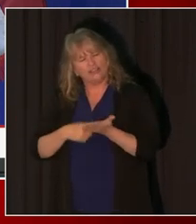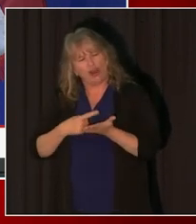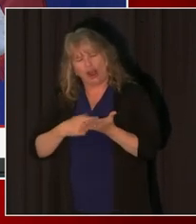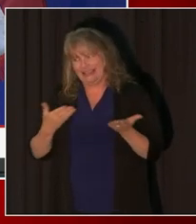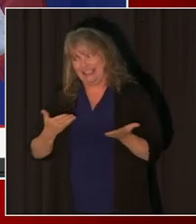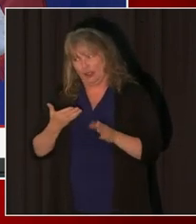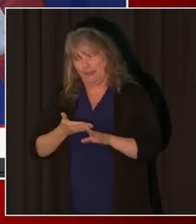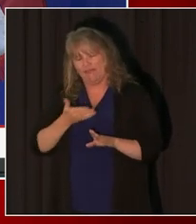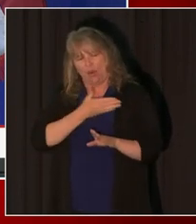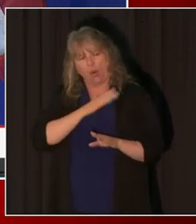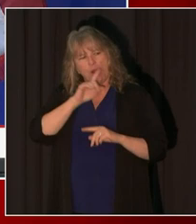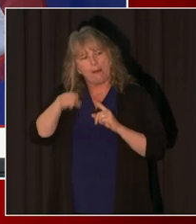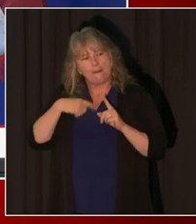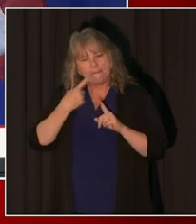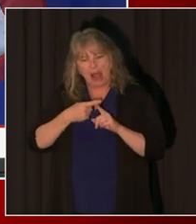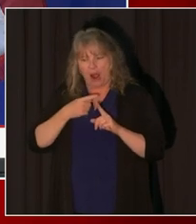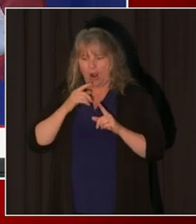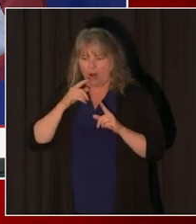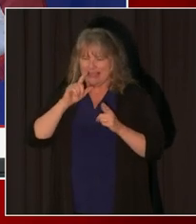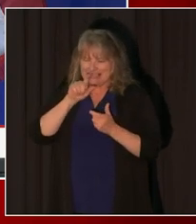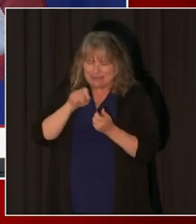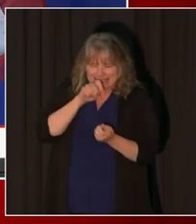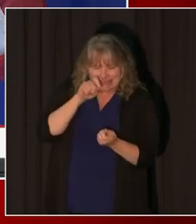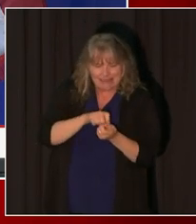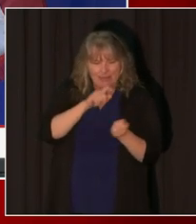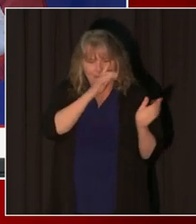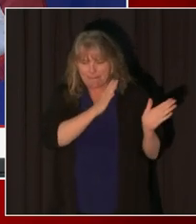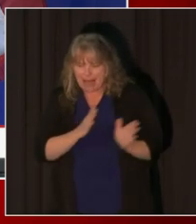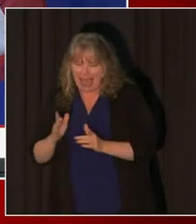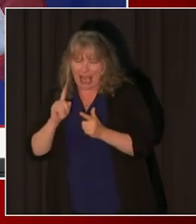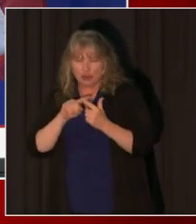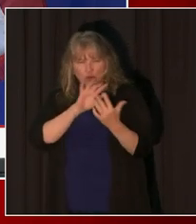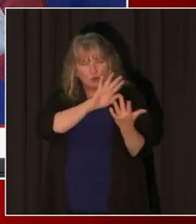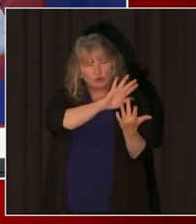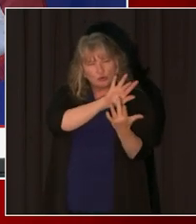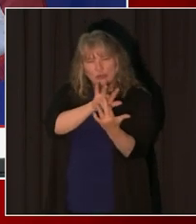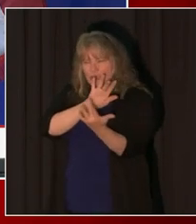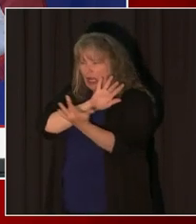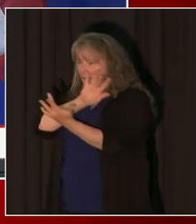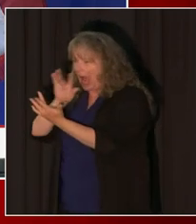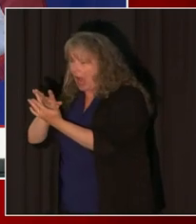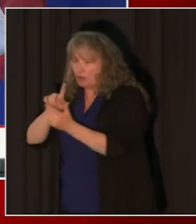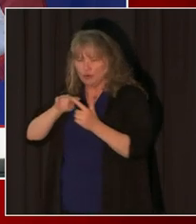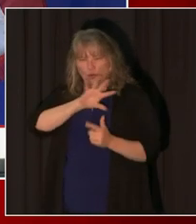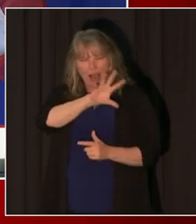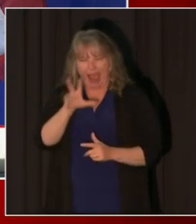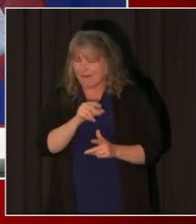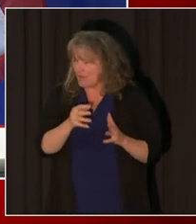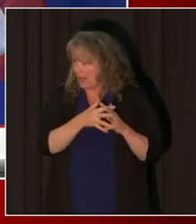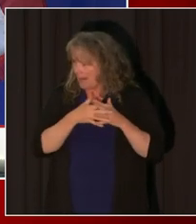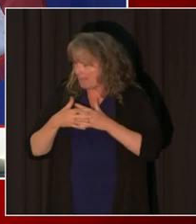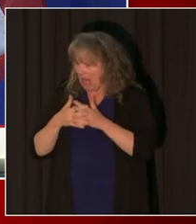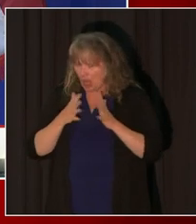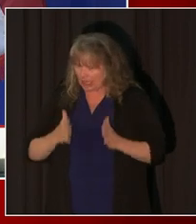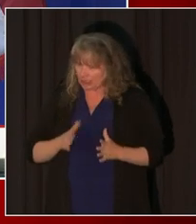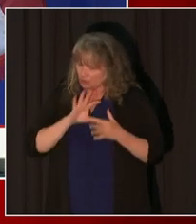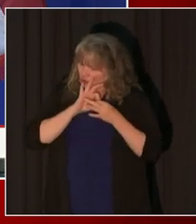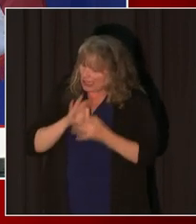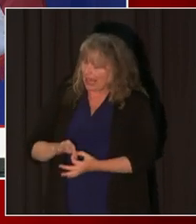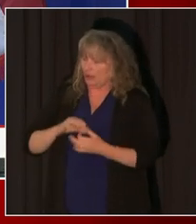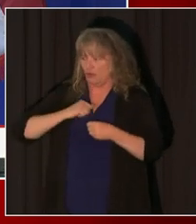very specific plan to reach out to African Americans related to